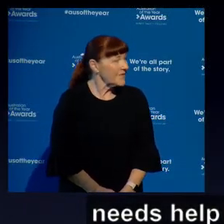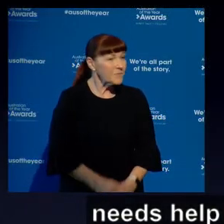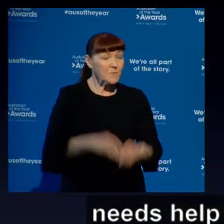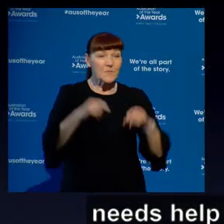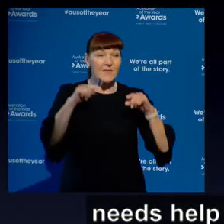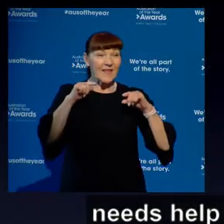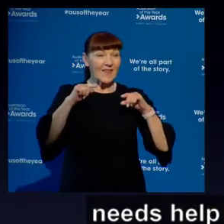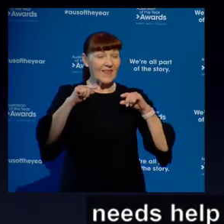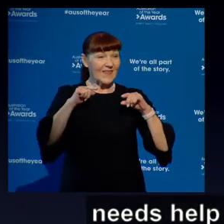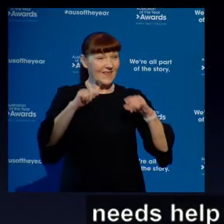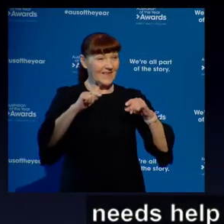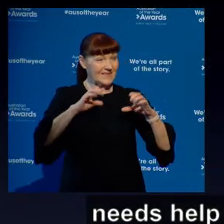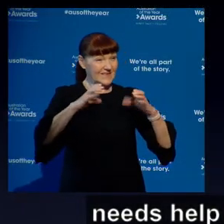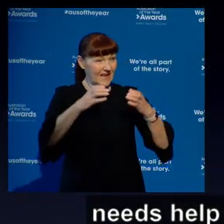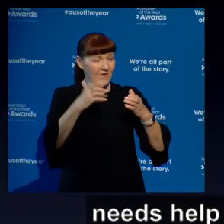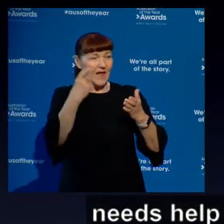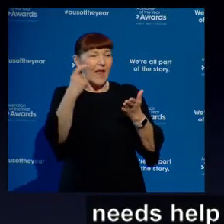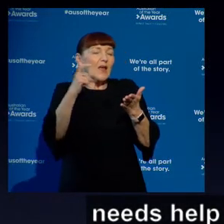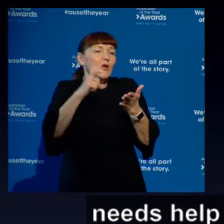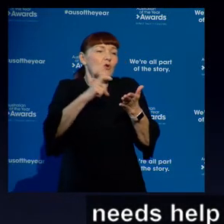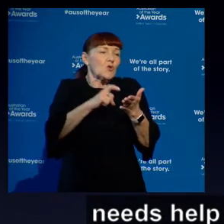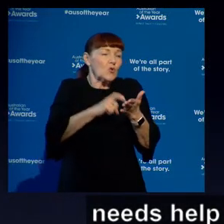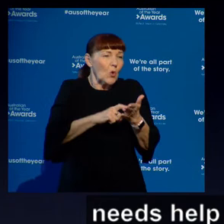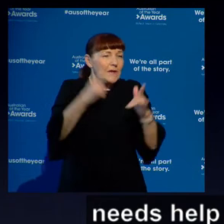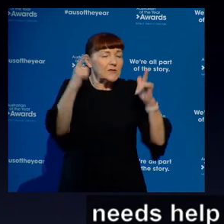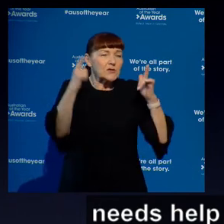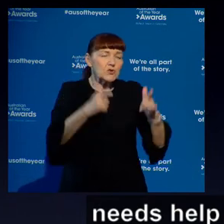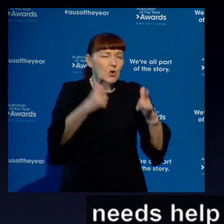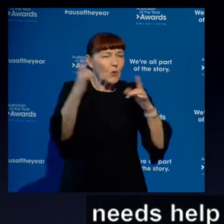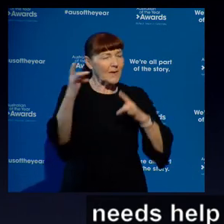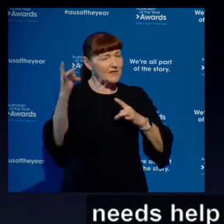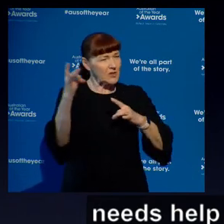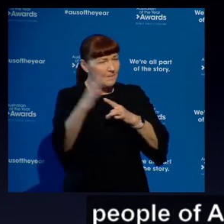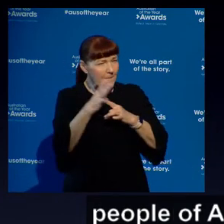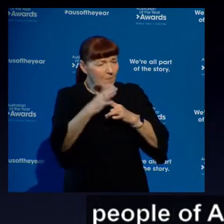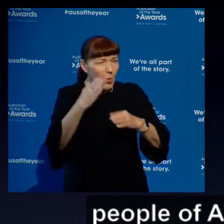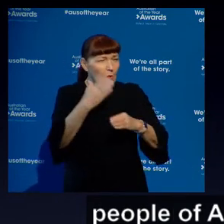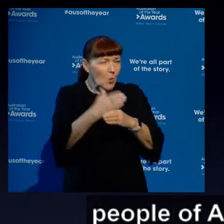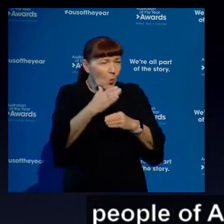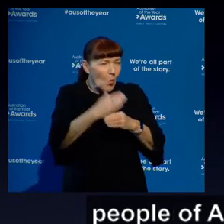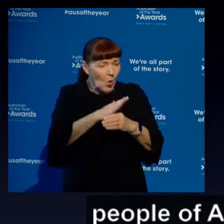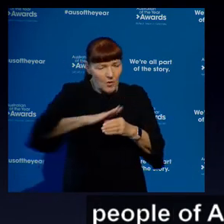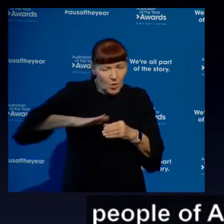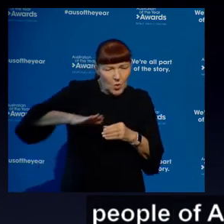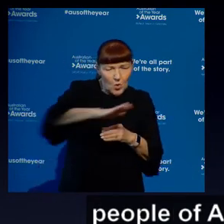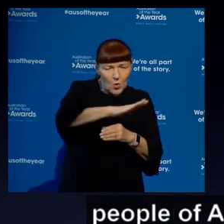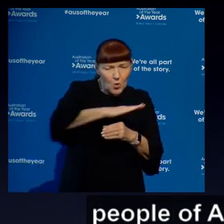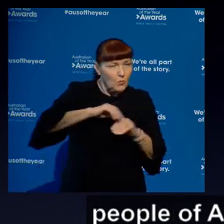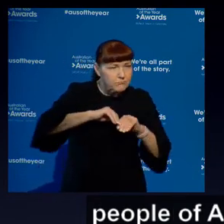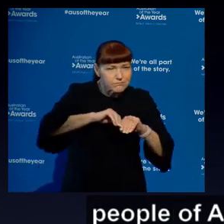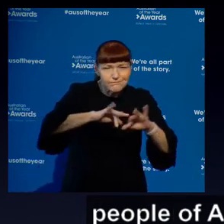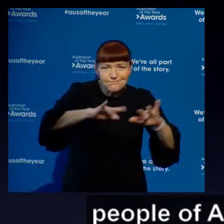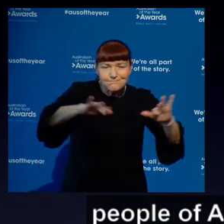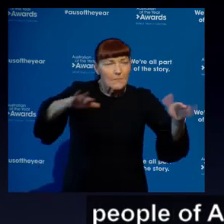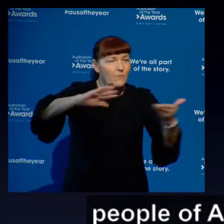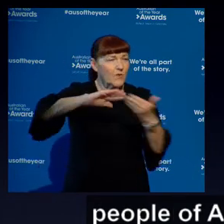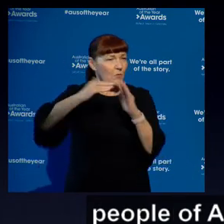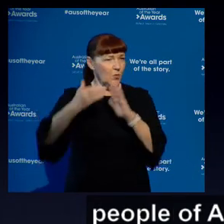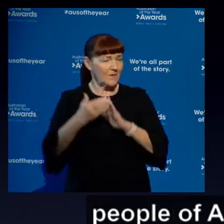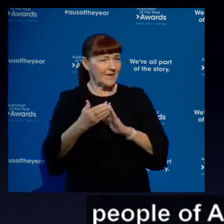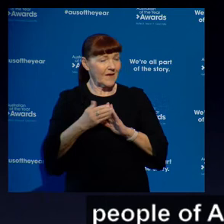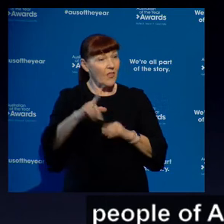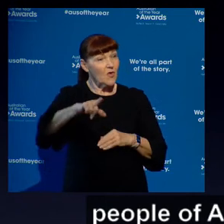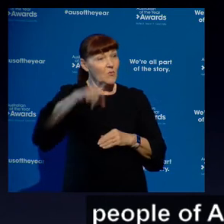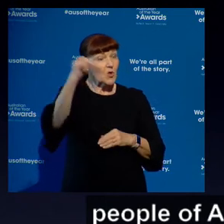This is a category that acknowledges so much vital work at a local level throughout our community. And